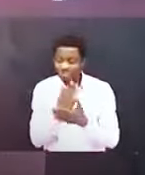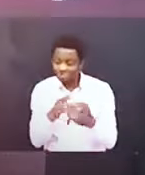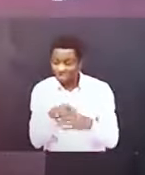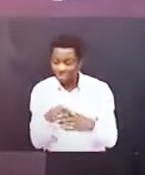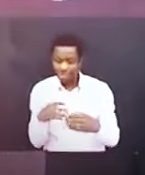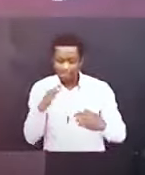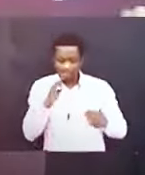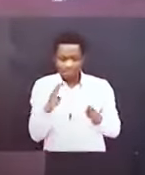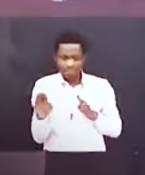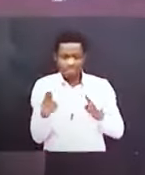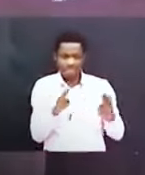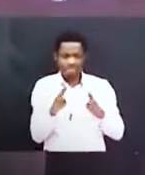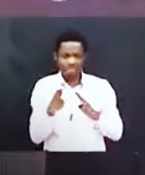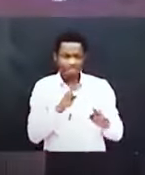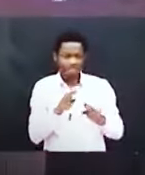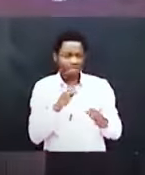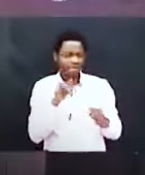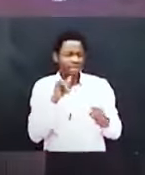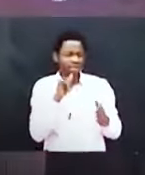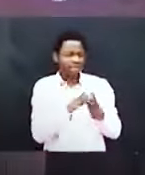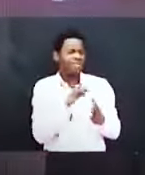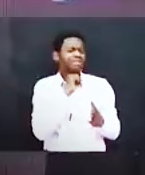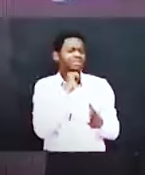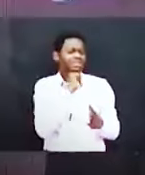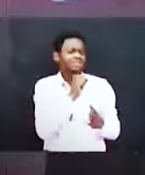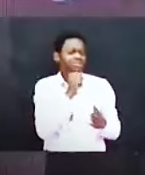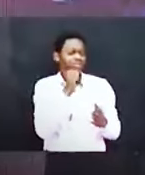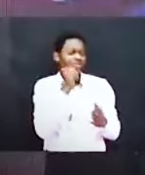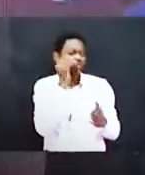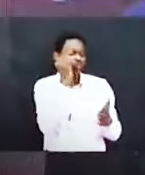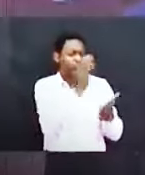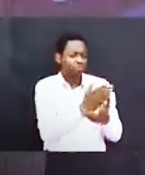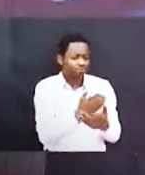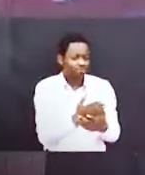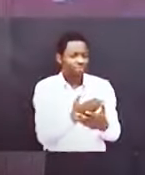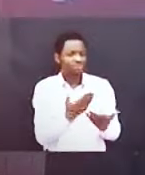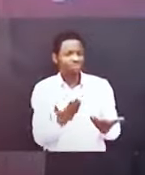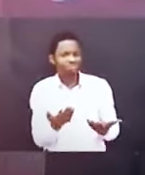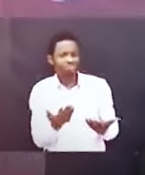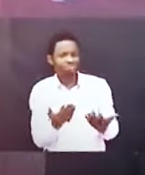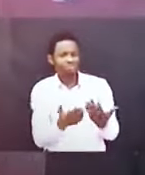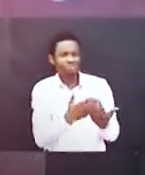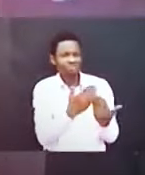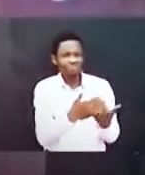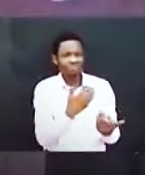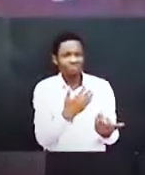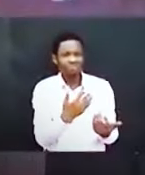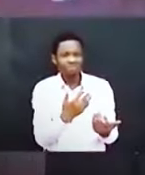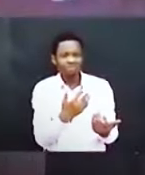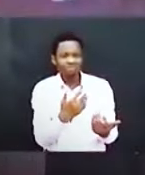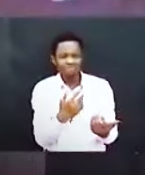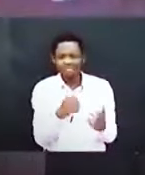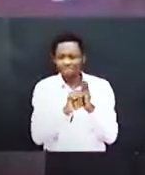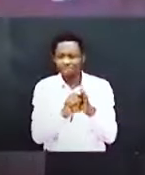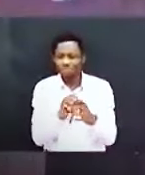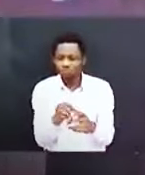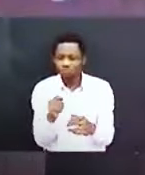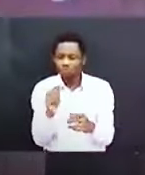That is difficult for the other to cure. Simple things like the picking of the nose.